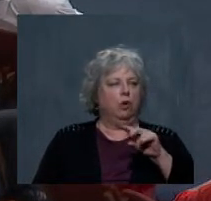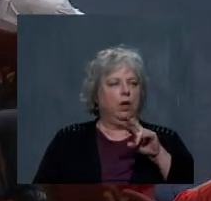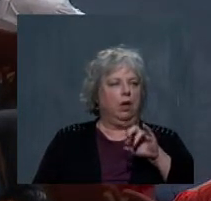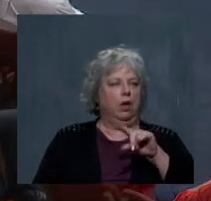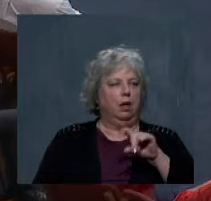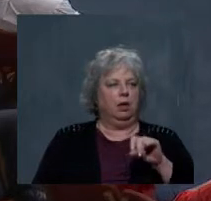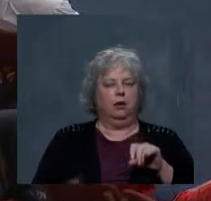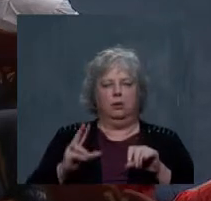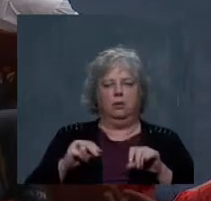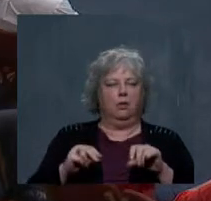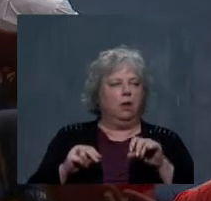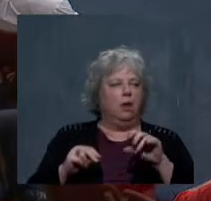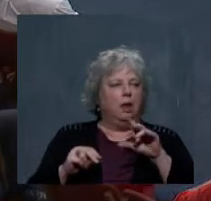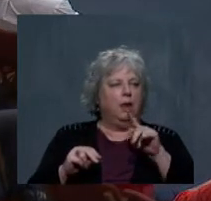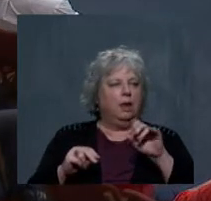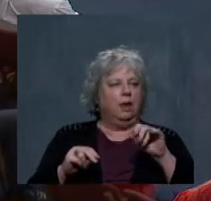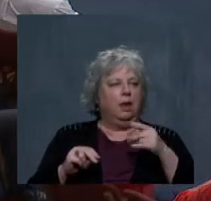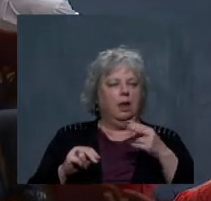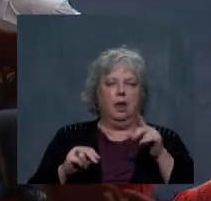Kathleen Olson.